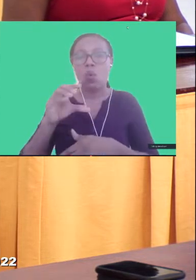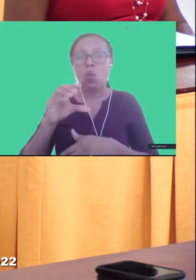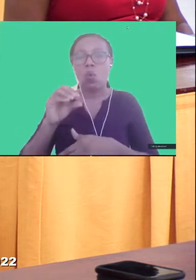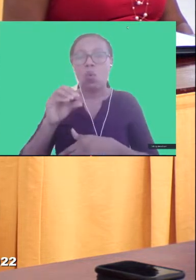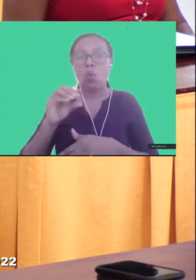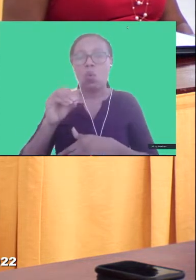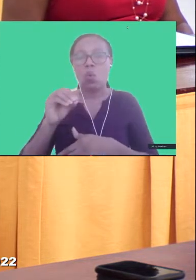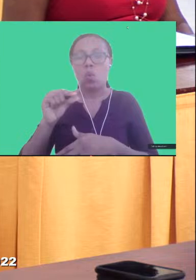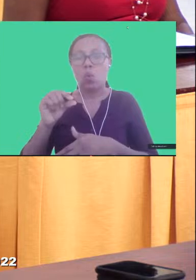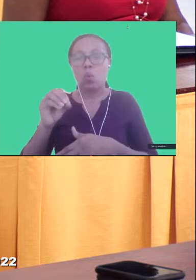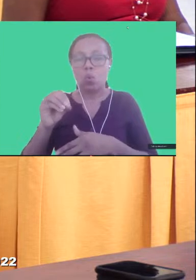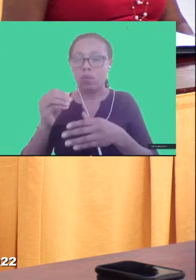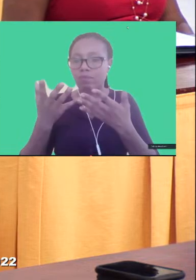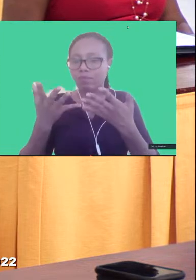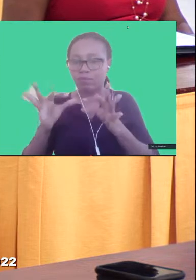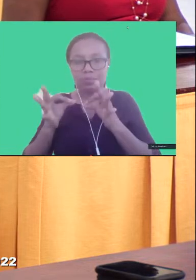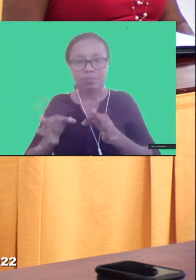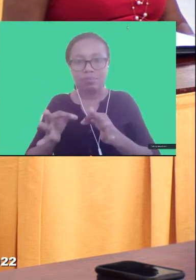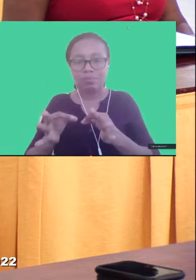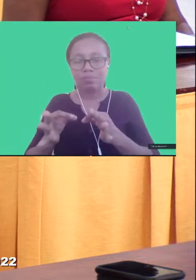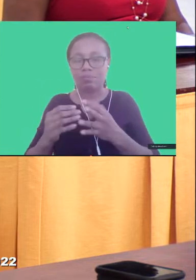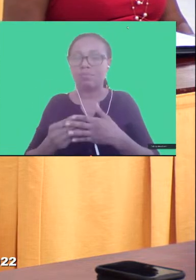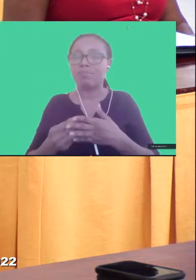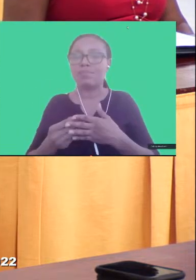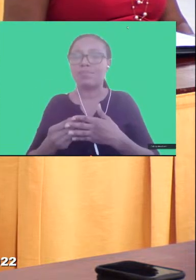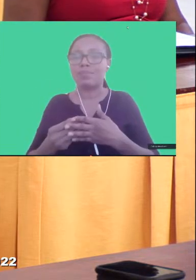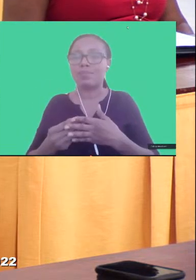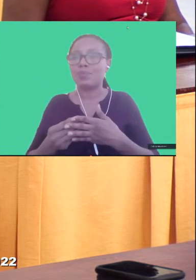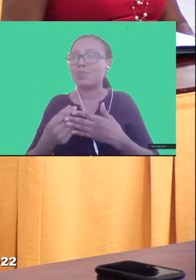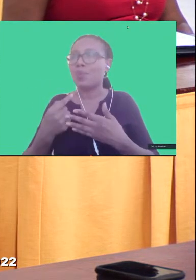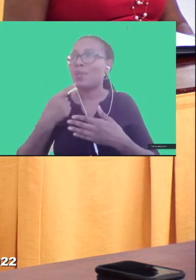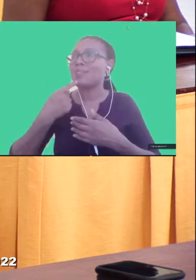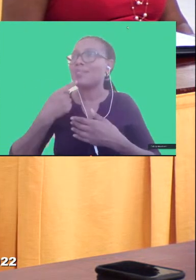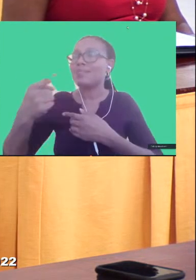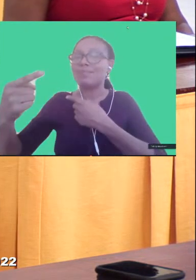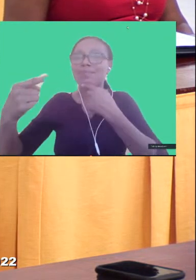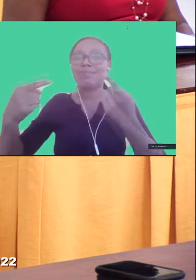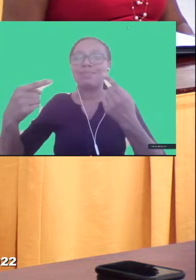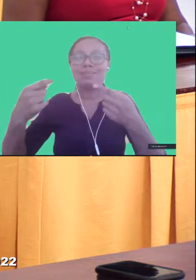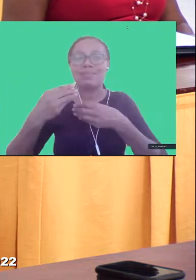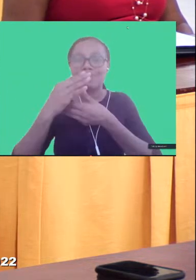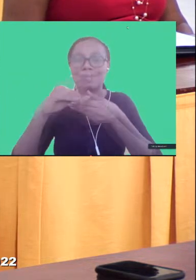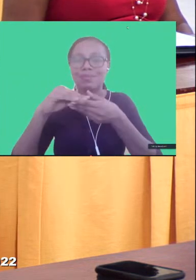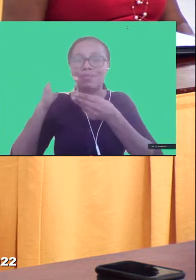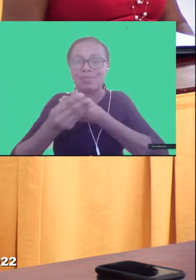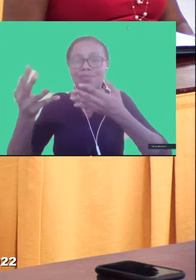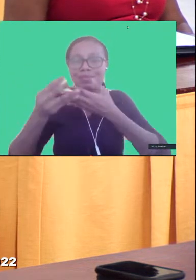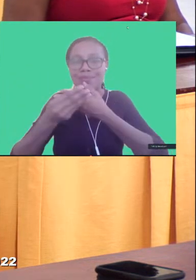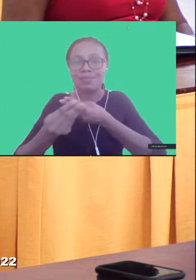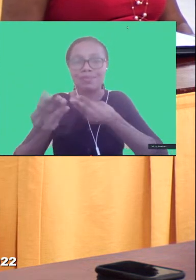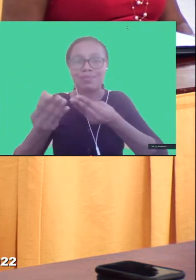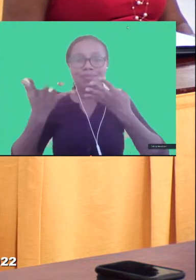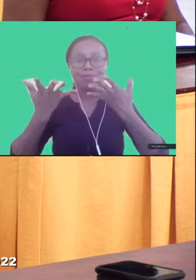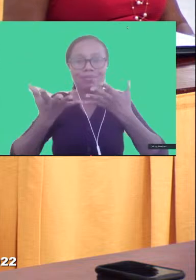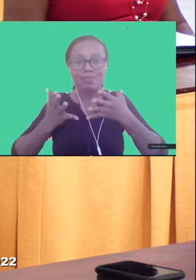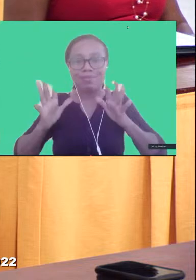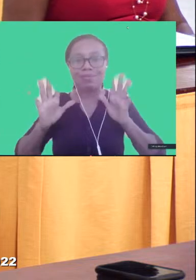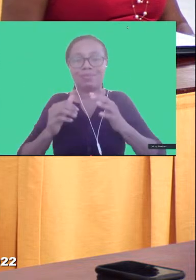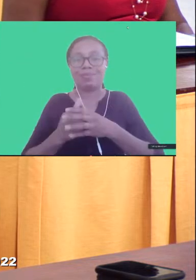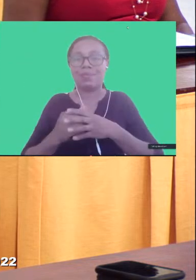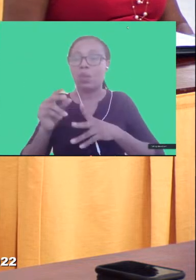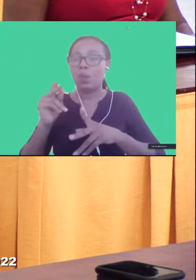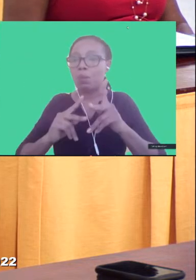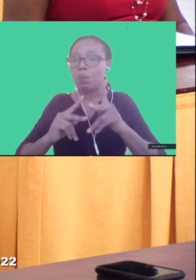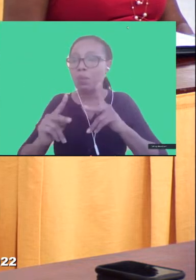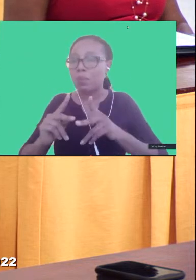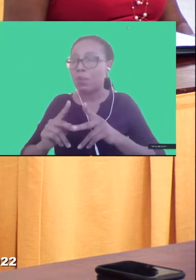been done. The consultants have been put in place. And if the honorable member is desirous of